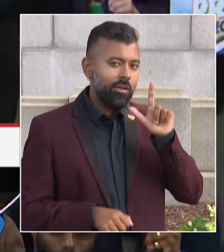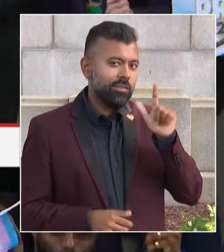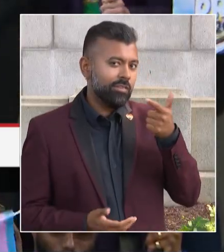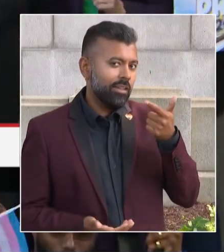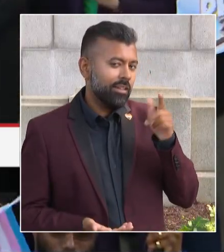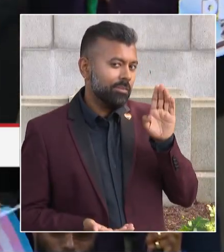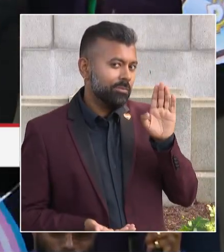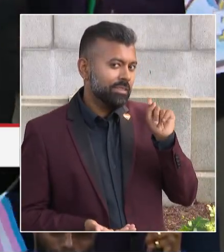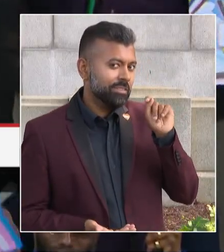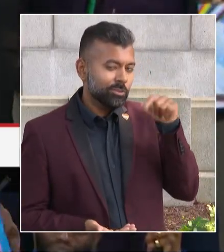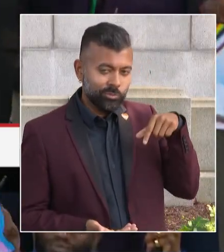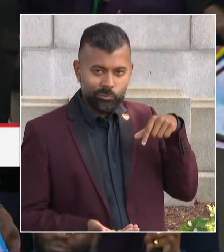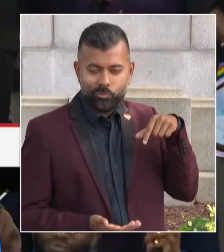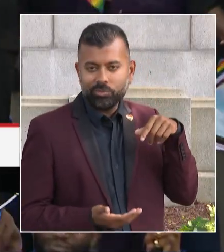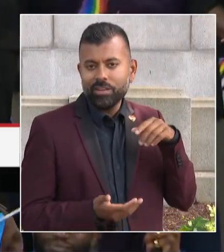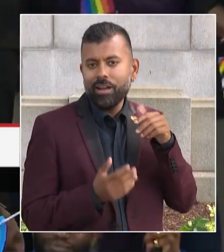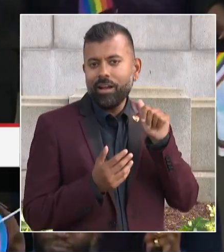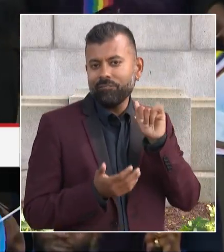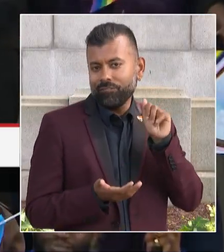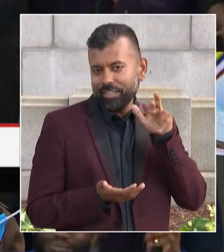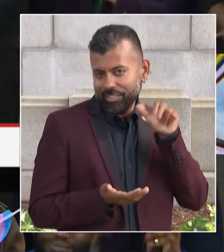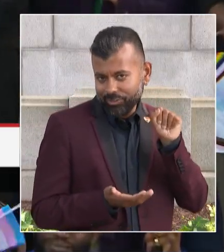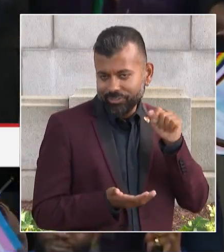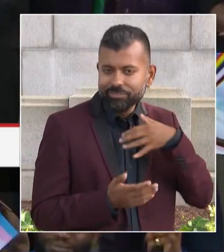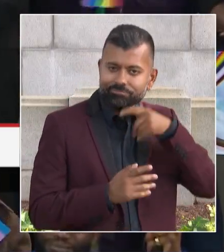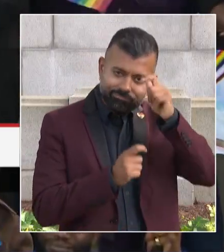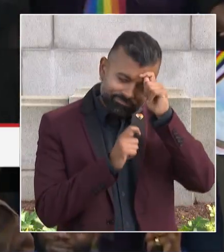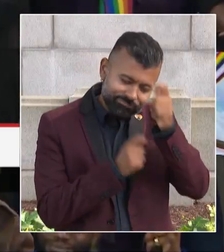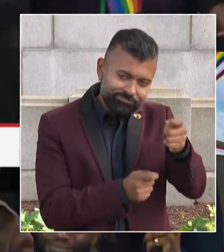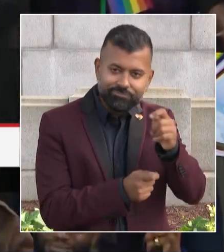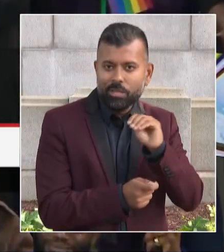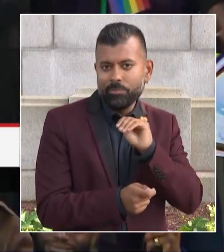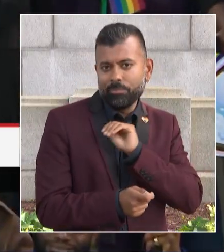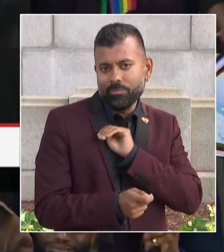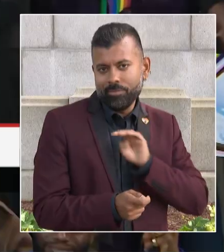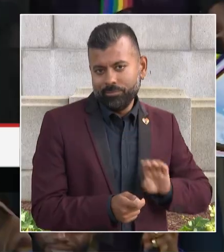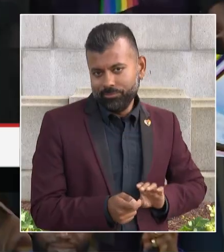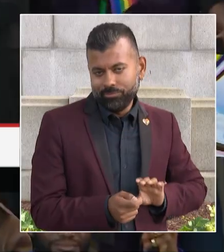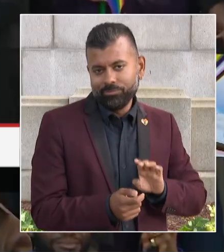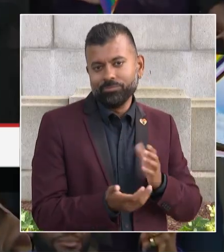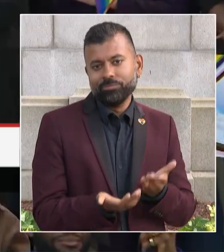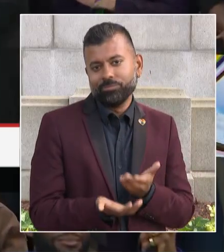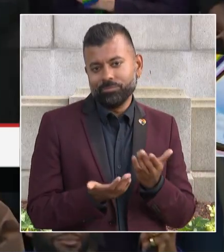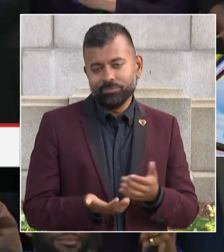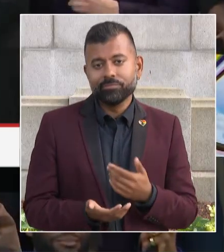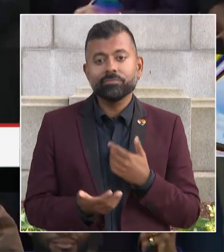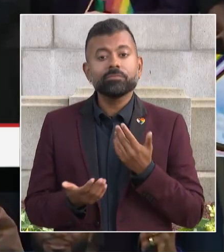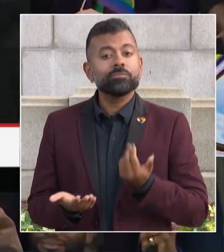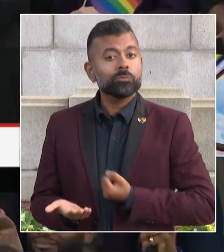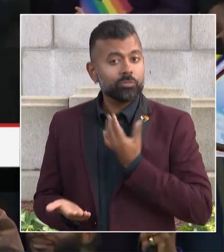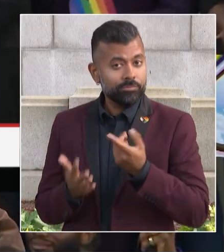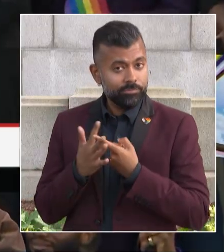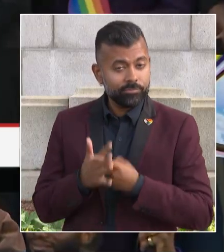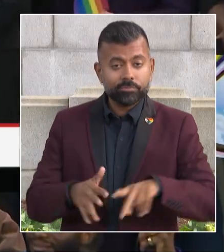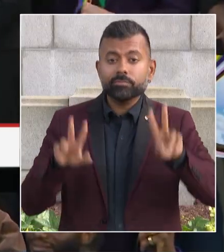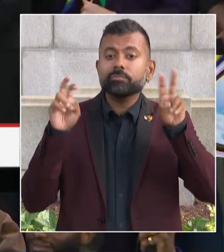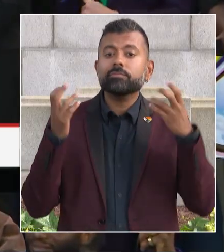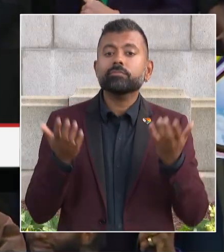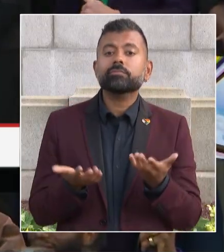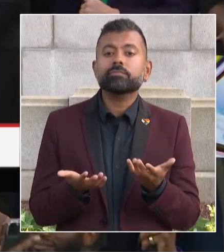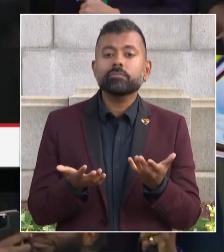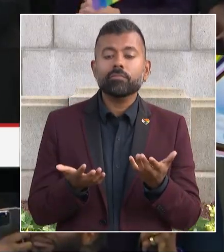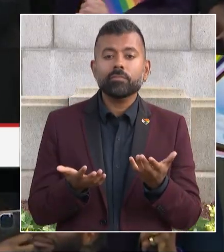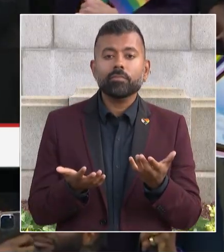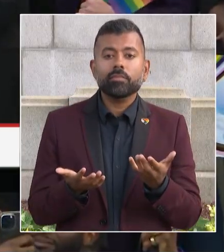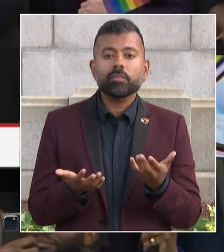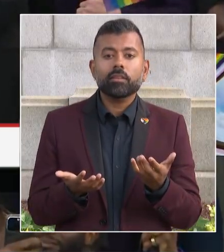Bowser. And I'm going to do what I do best, which is some poetry. So I'm going to open up with a poem, and the title of the poem is called,